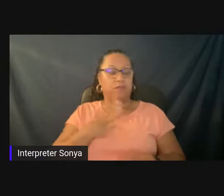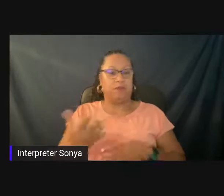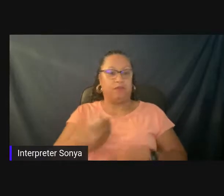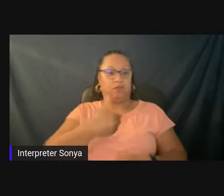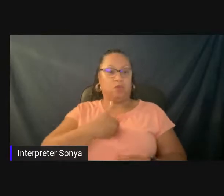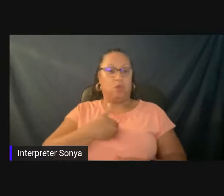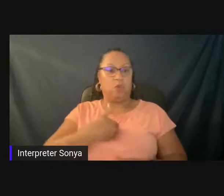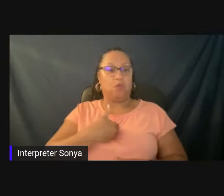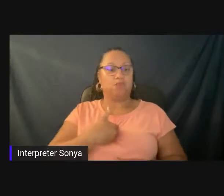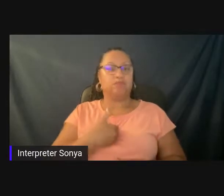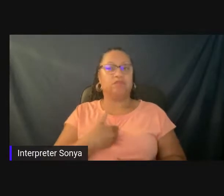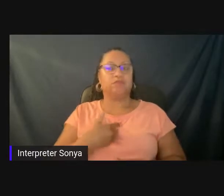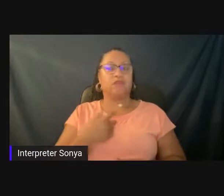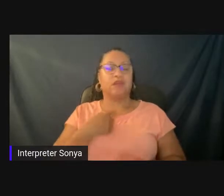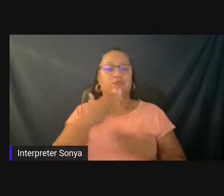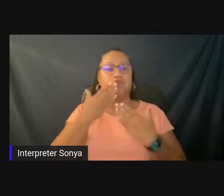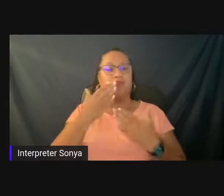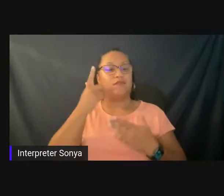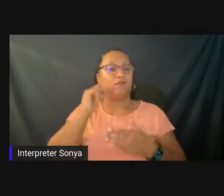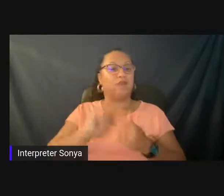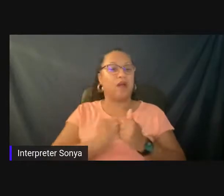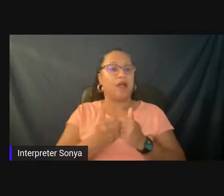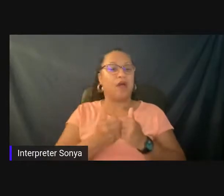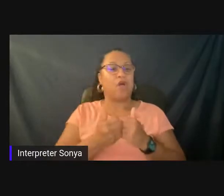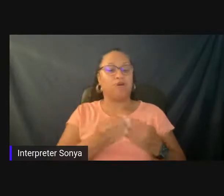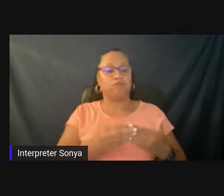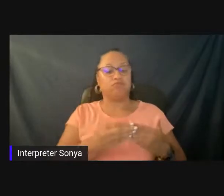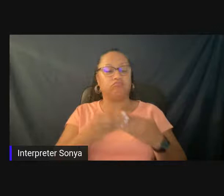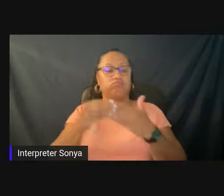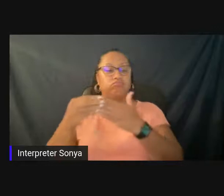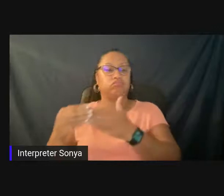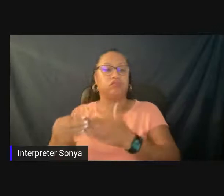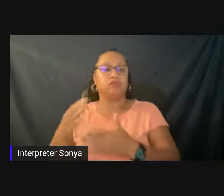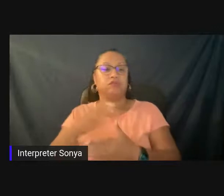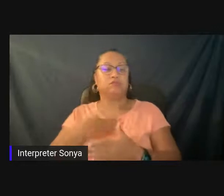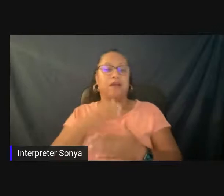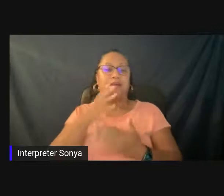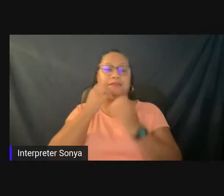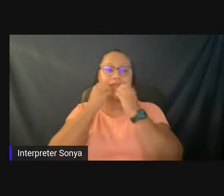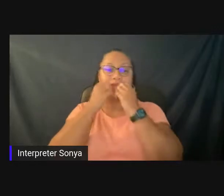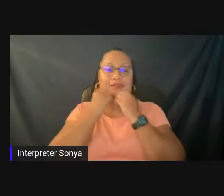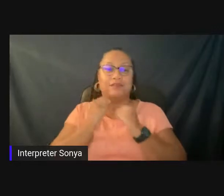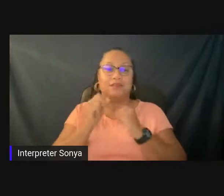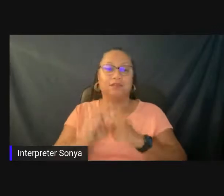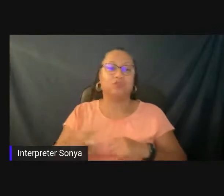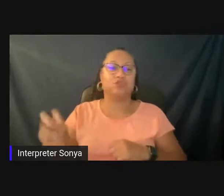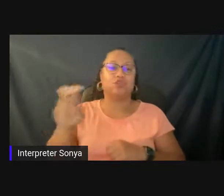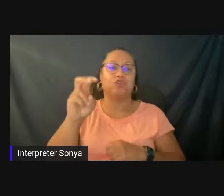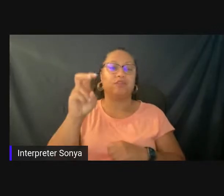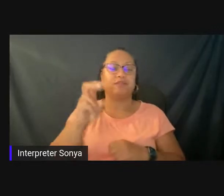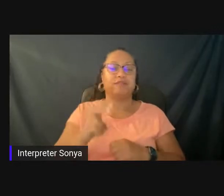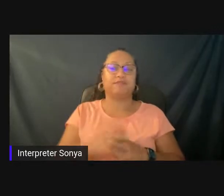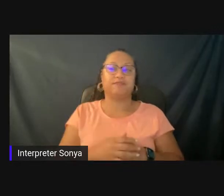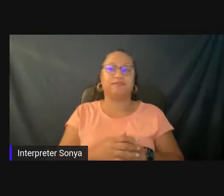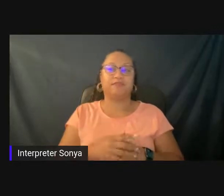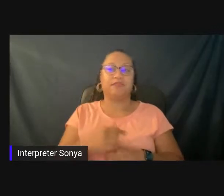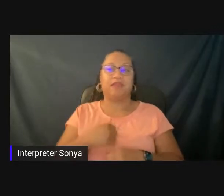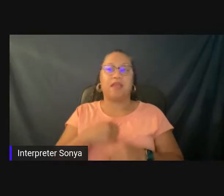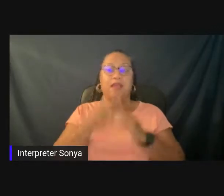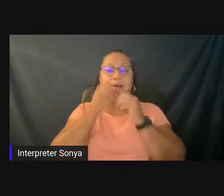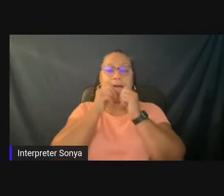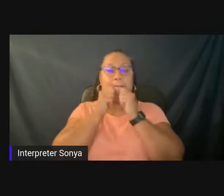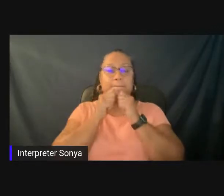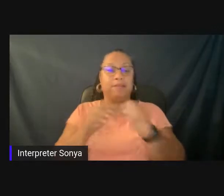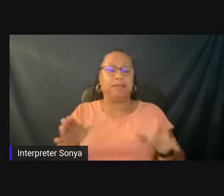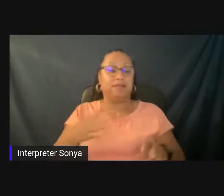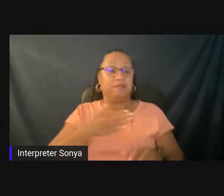me on my sacred journey from glory to glory. I bless my ability to